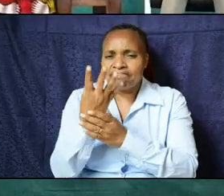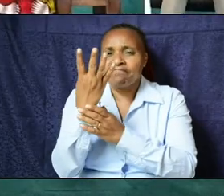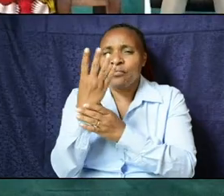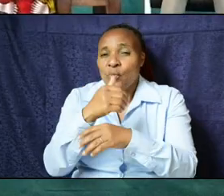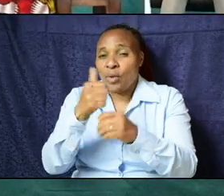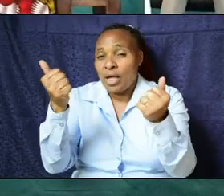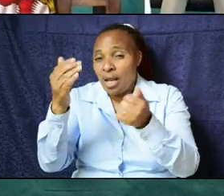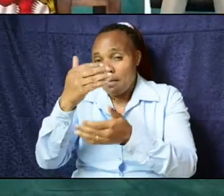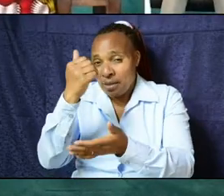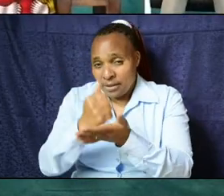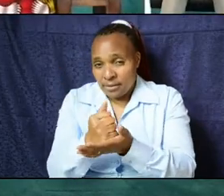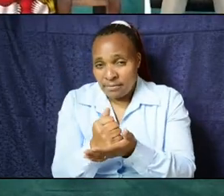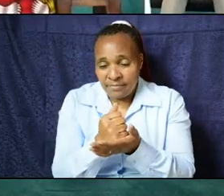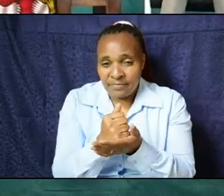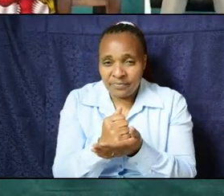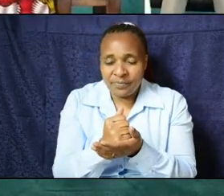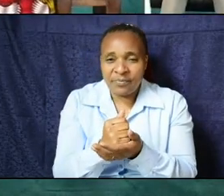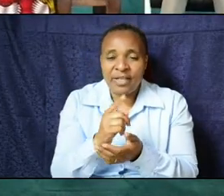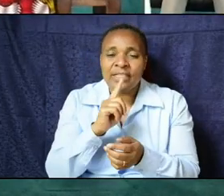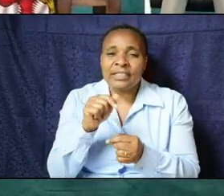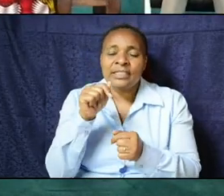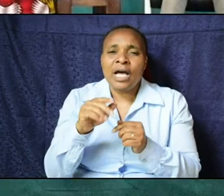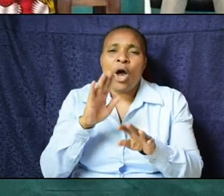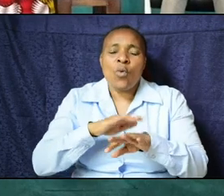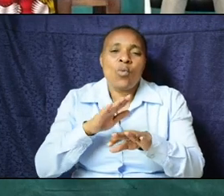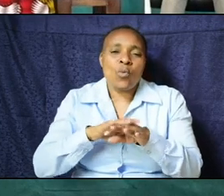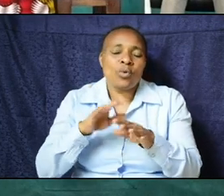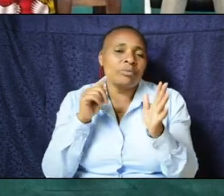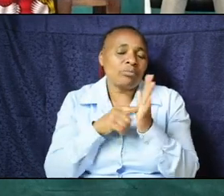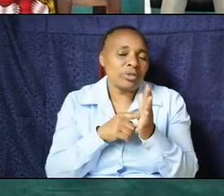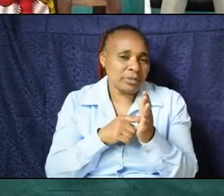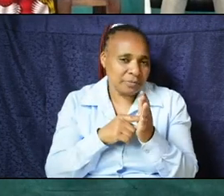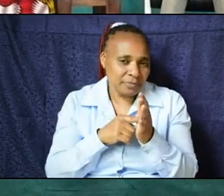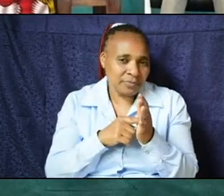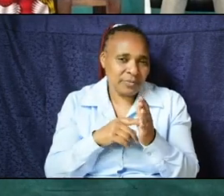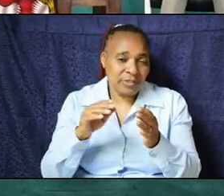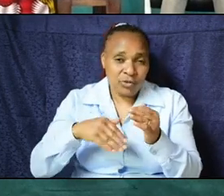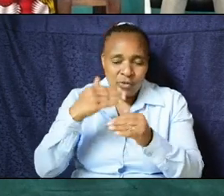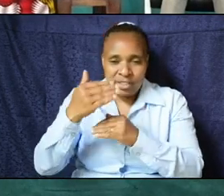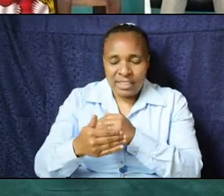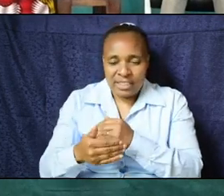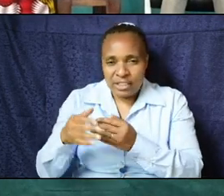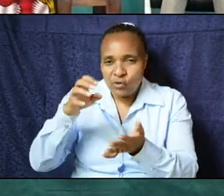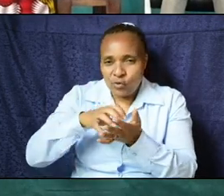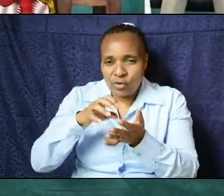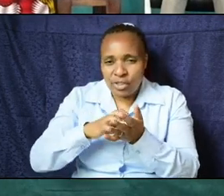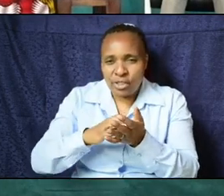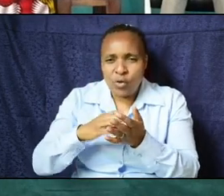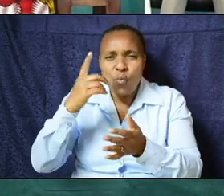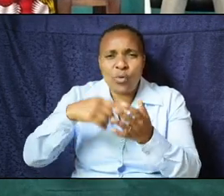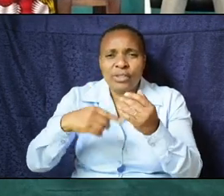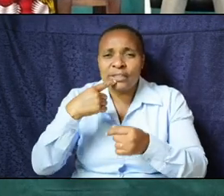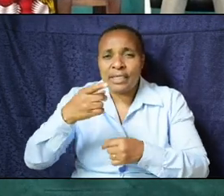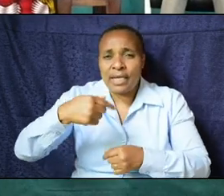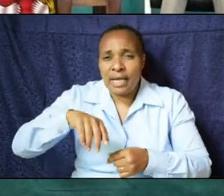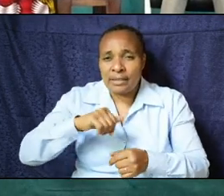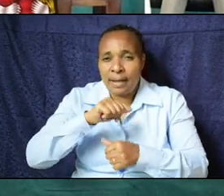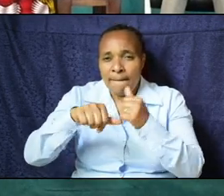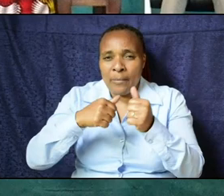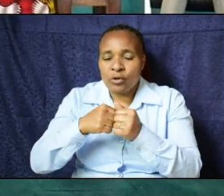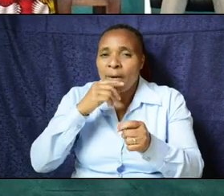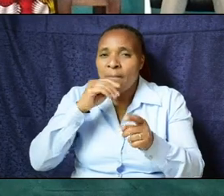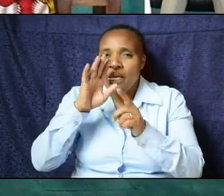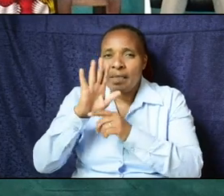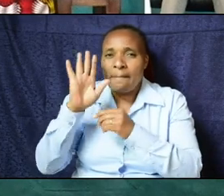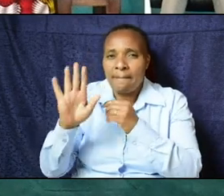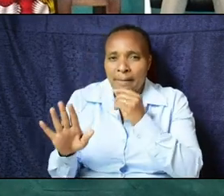Amen. Amen. That's a good point. So the next question, what does it tell us about his